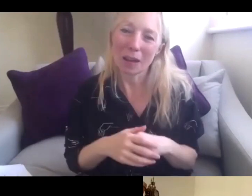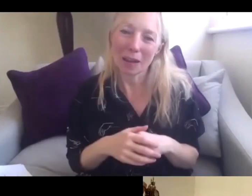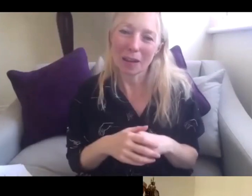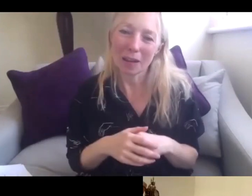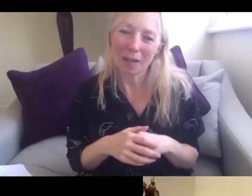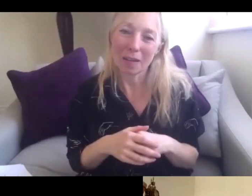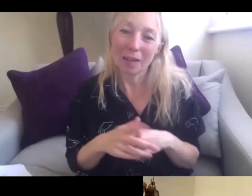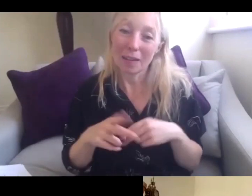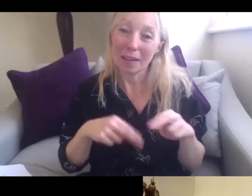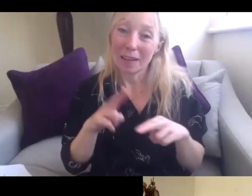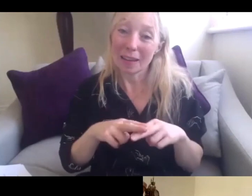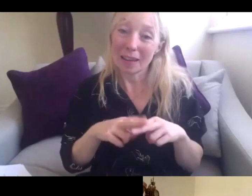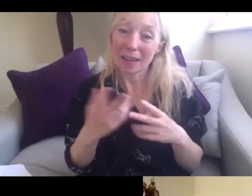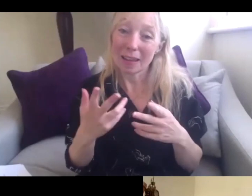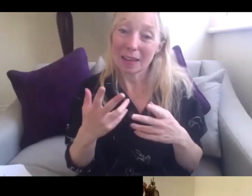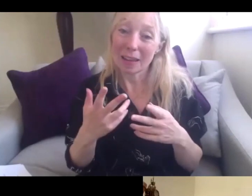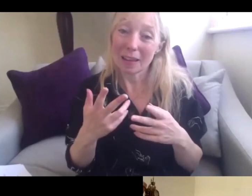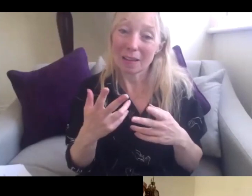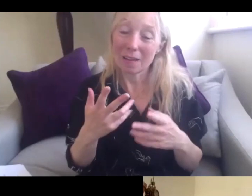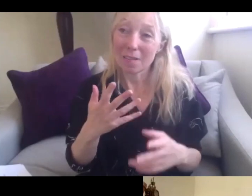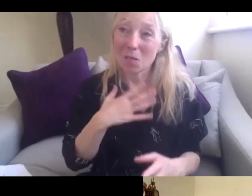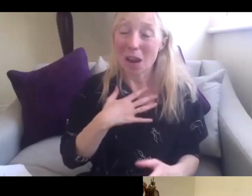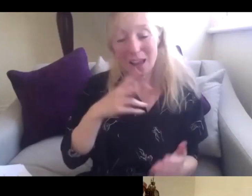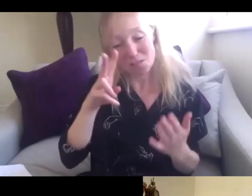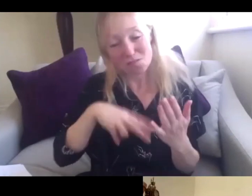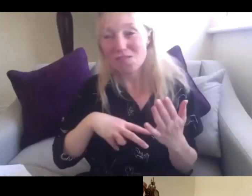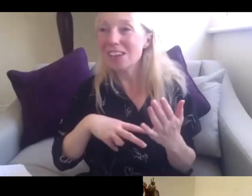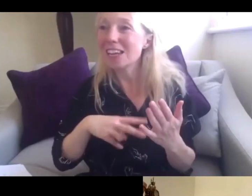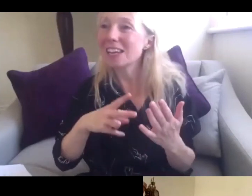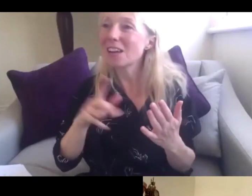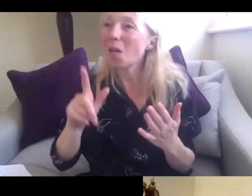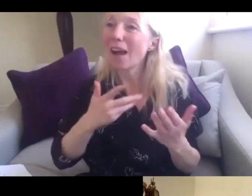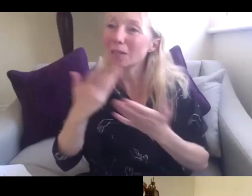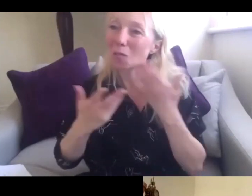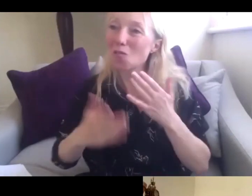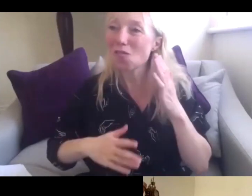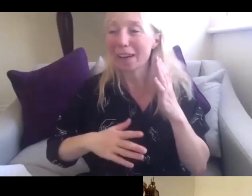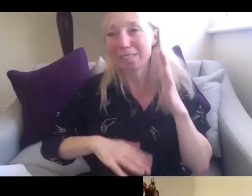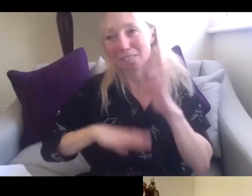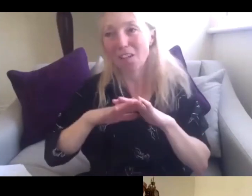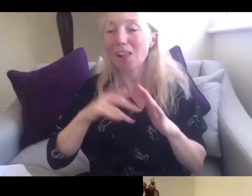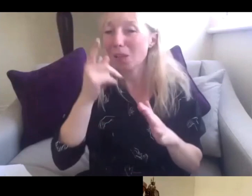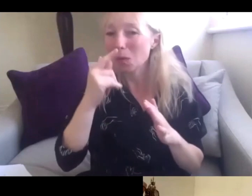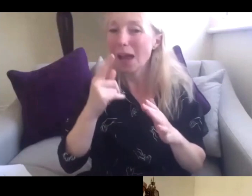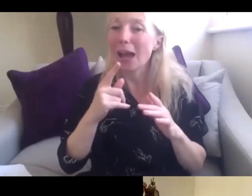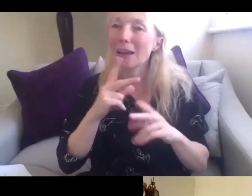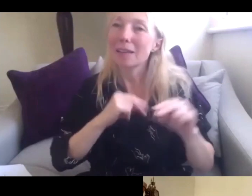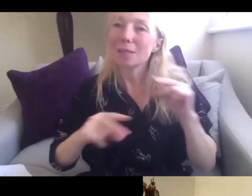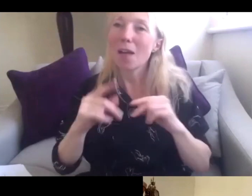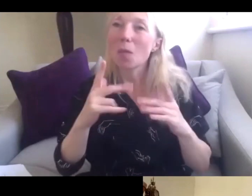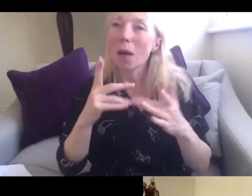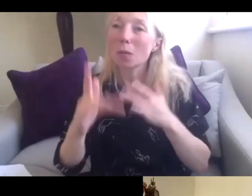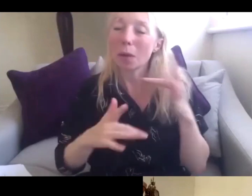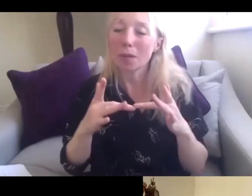If you would like to read For the Flesh is Sour in full, you can do on the Spread the Word website in the Life Writing Prize